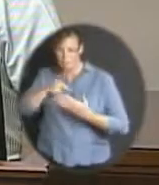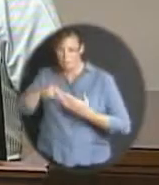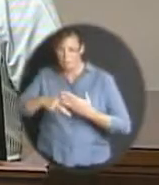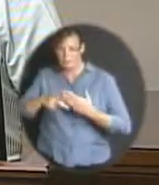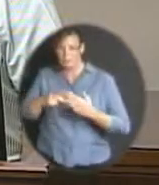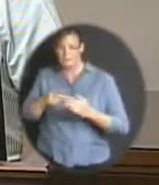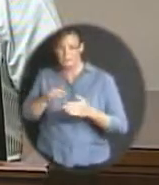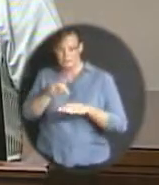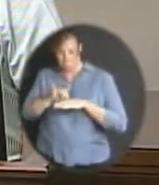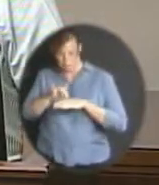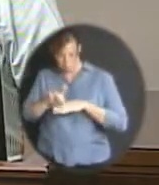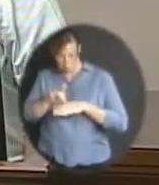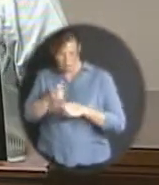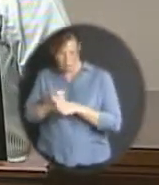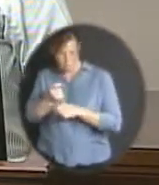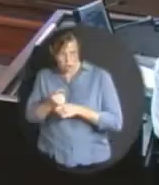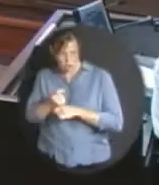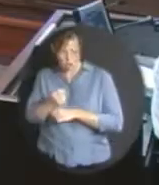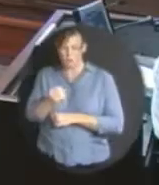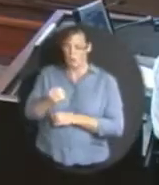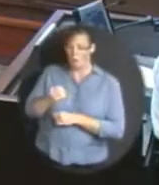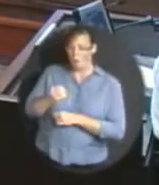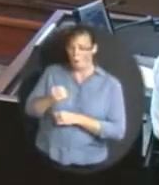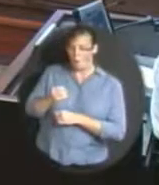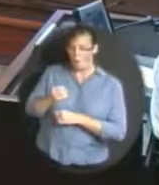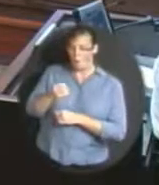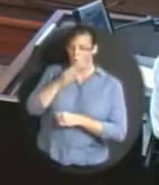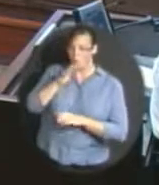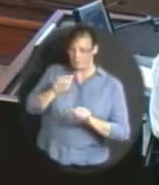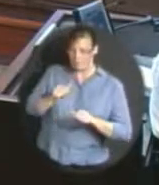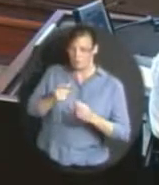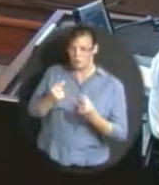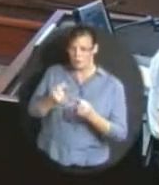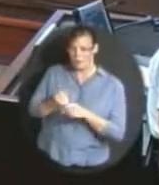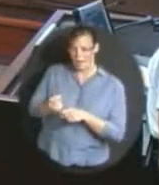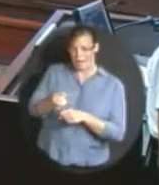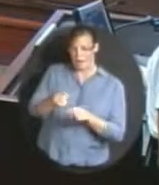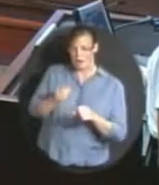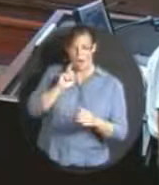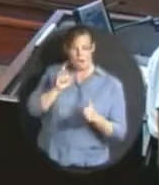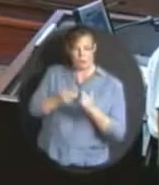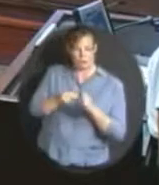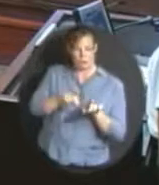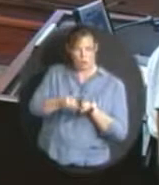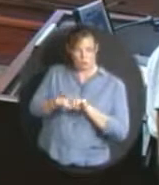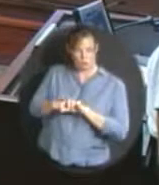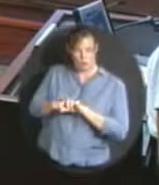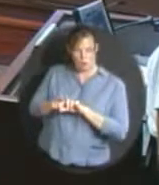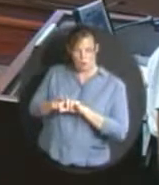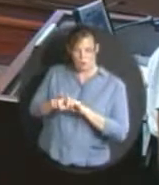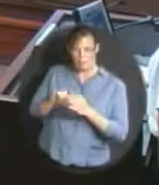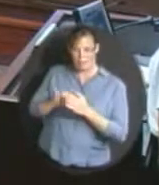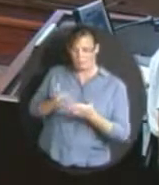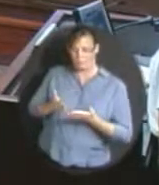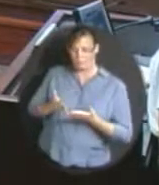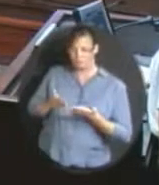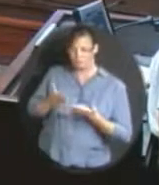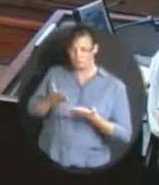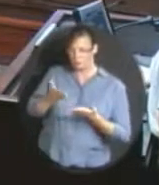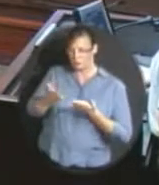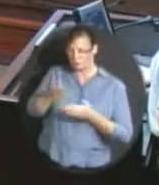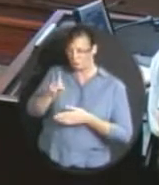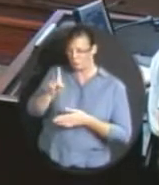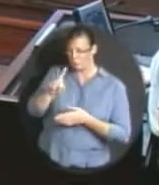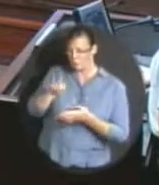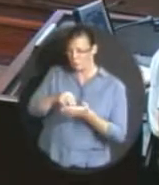available every year. Okay, so then we'd be able to do it next year. I noticed also Yes, that absolutely. we indicated we had served like 2,000